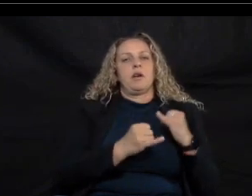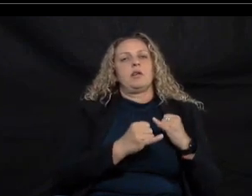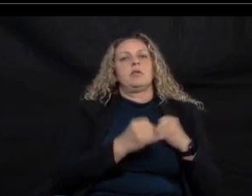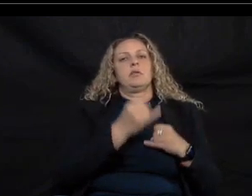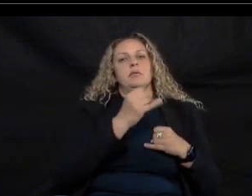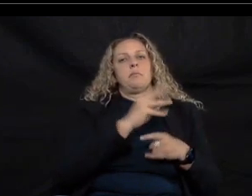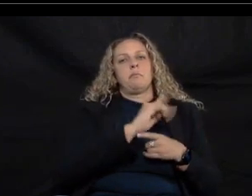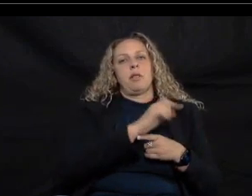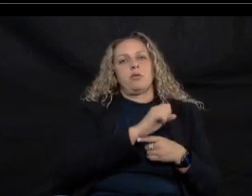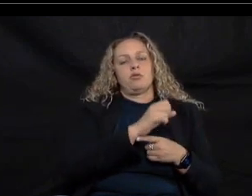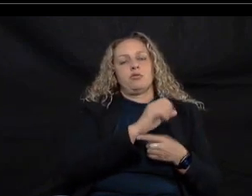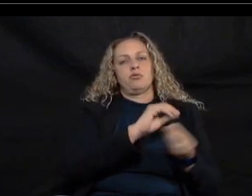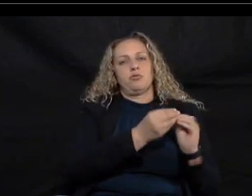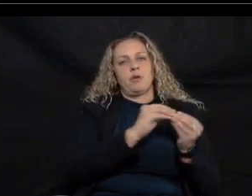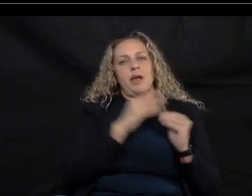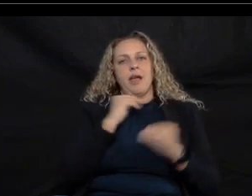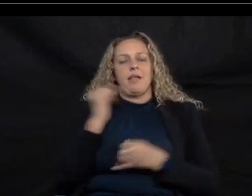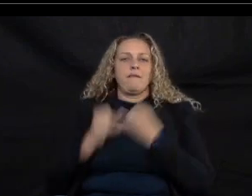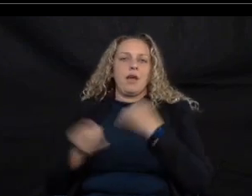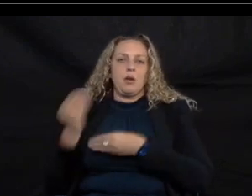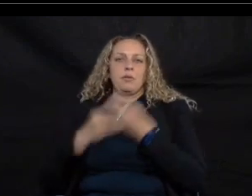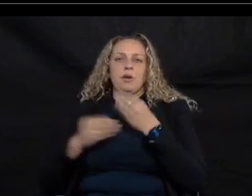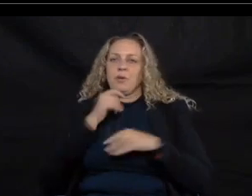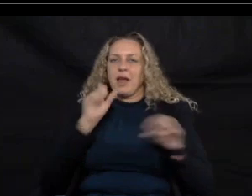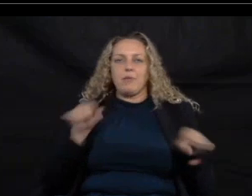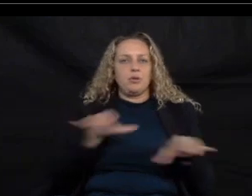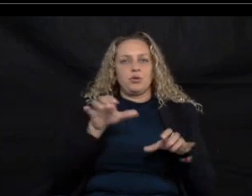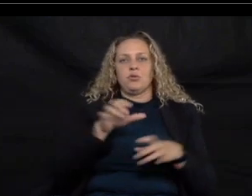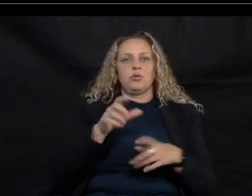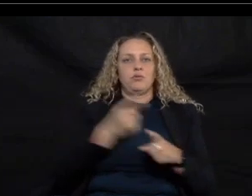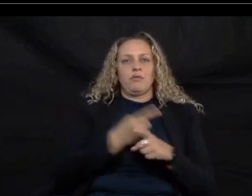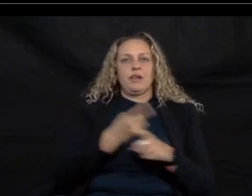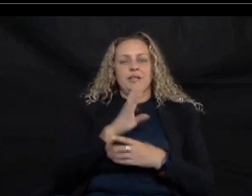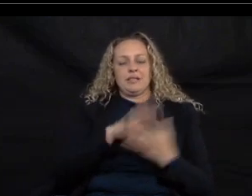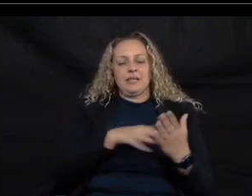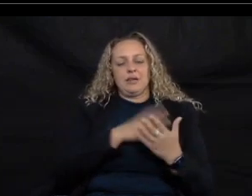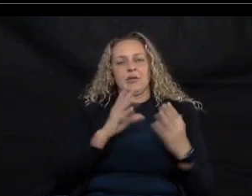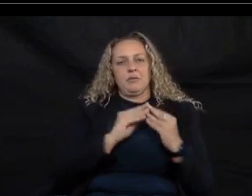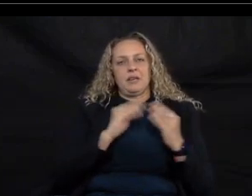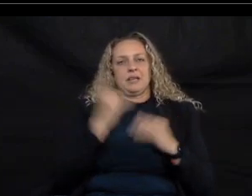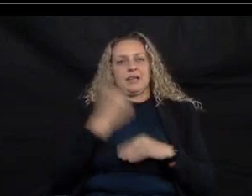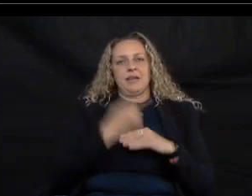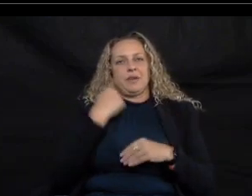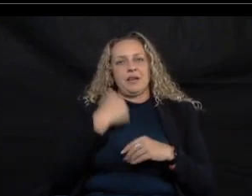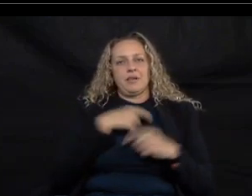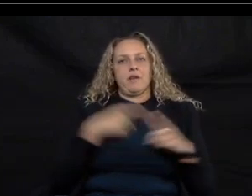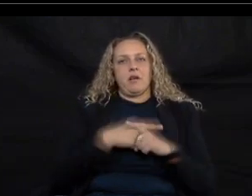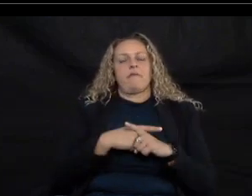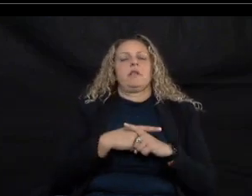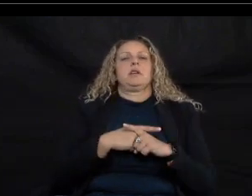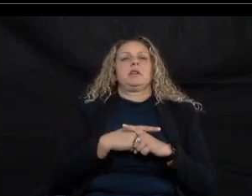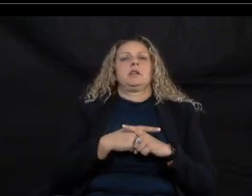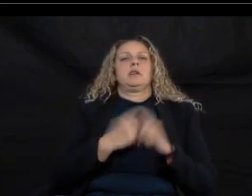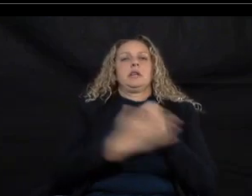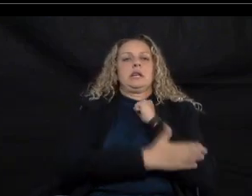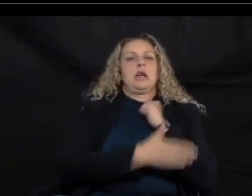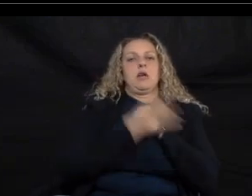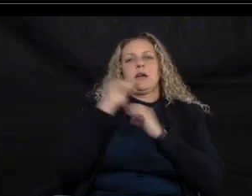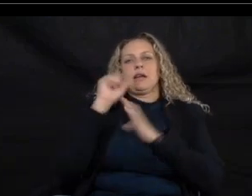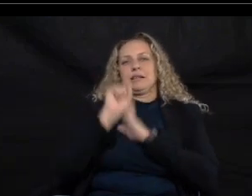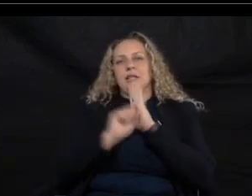budget. We are not able to do this on our regularly scheduled meeting dates because of conflicting county and